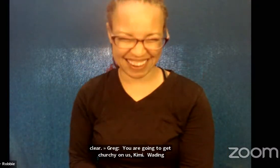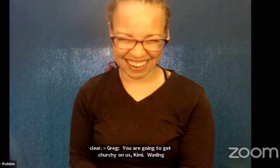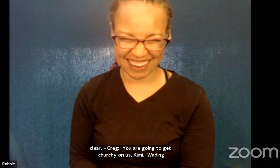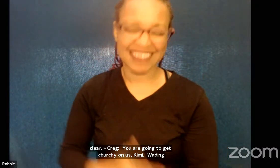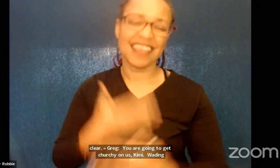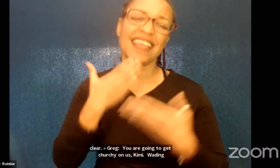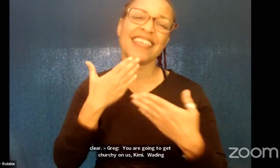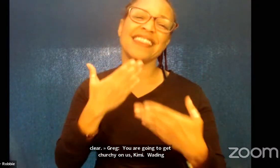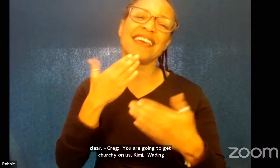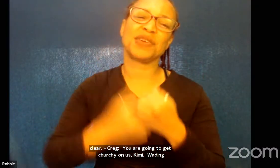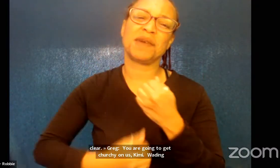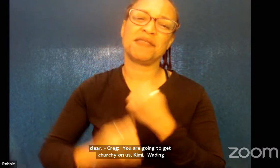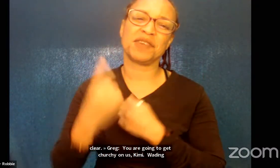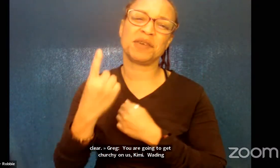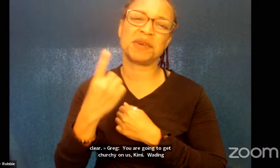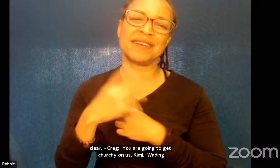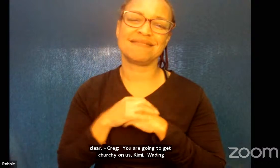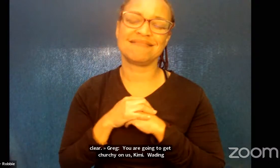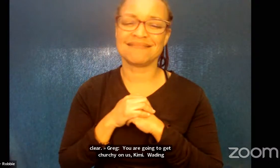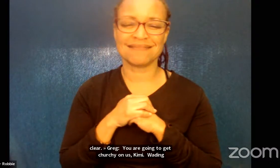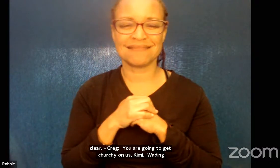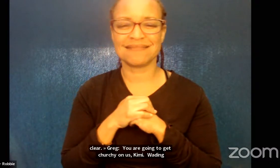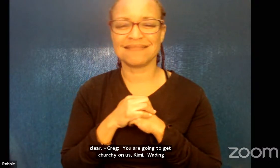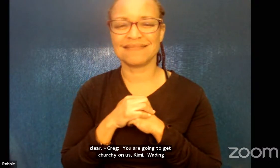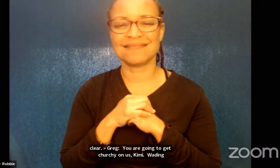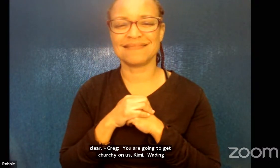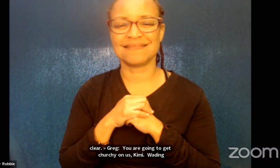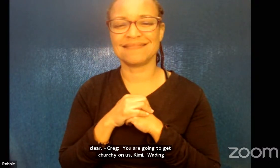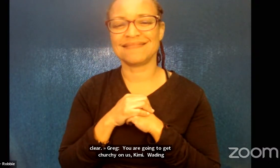Thank you all. Thanks for this.